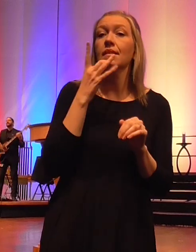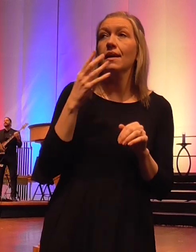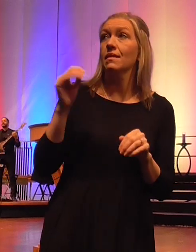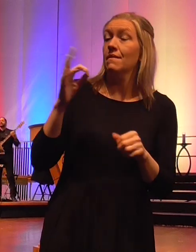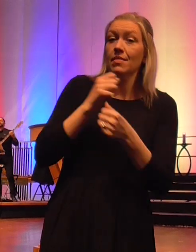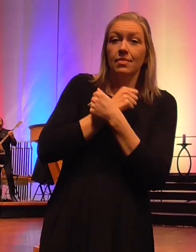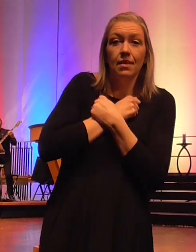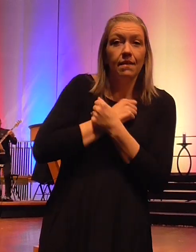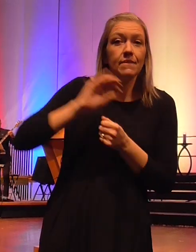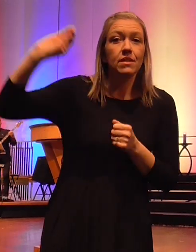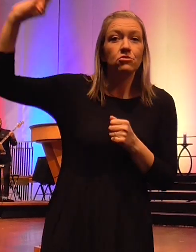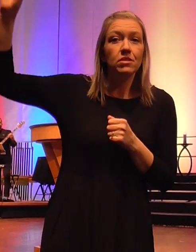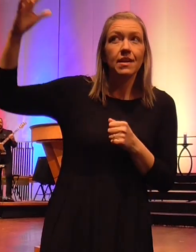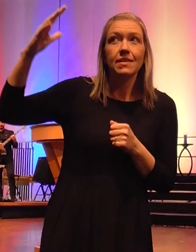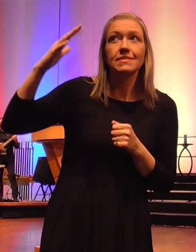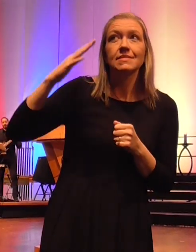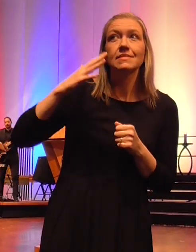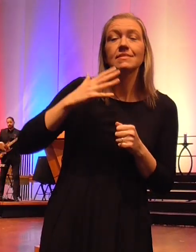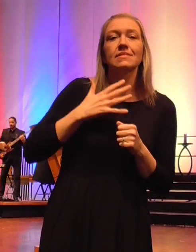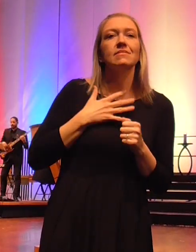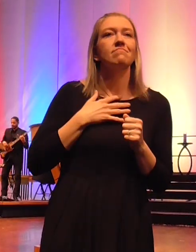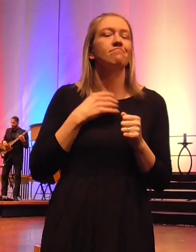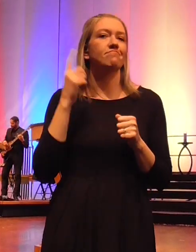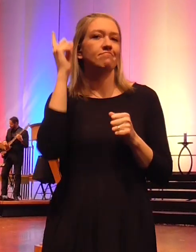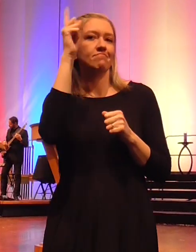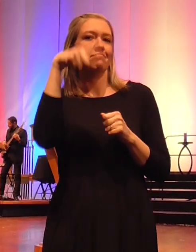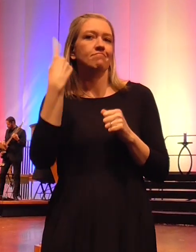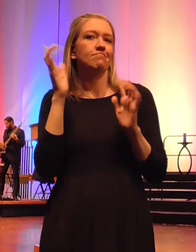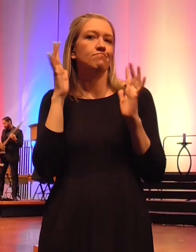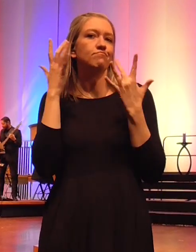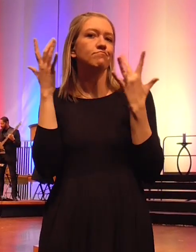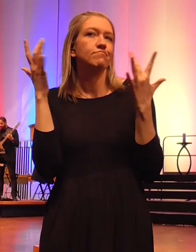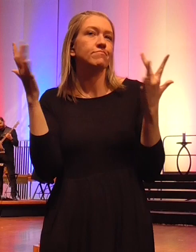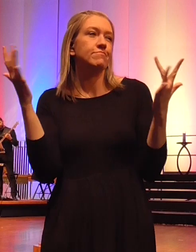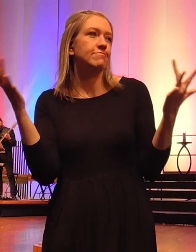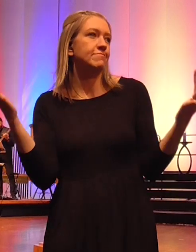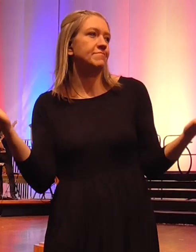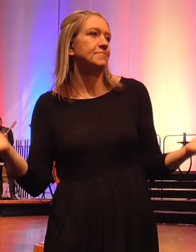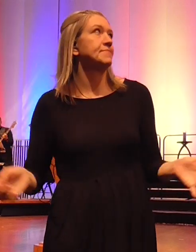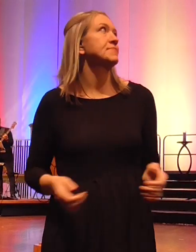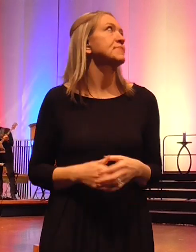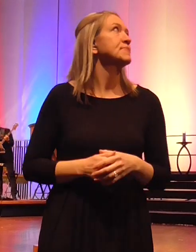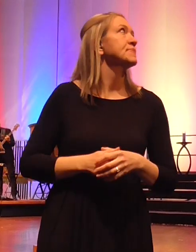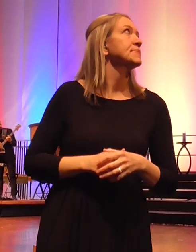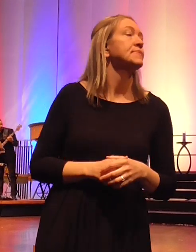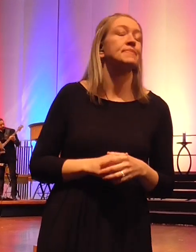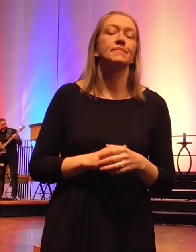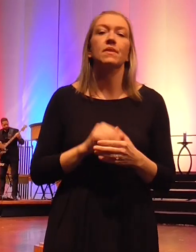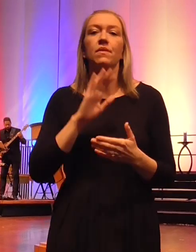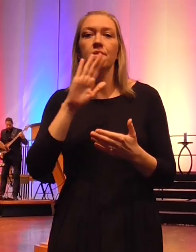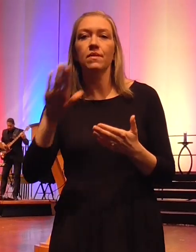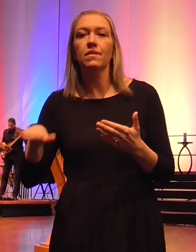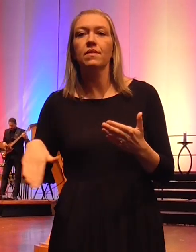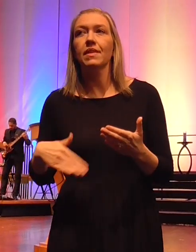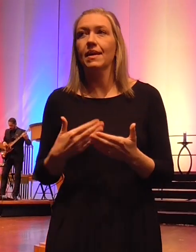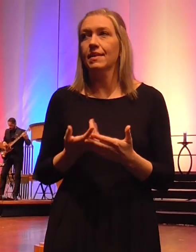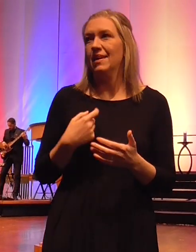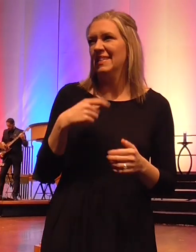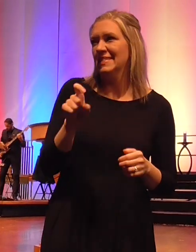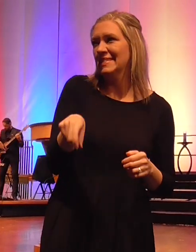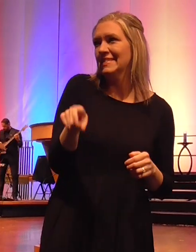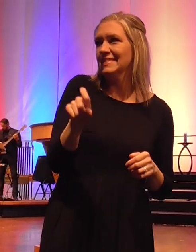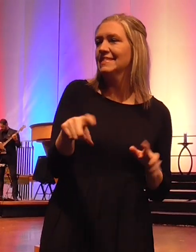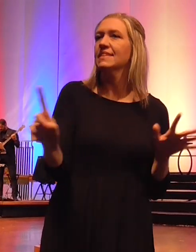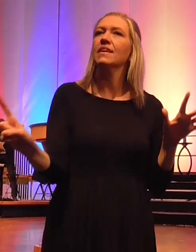The light of love and grace shines upon my face. All that